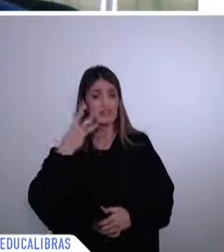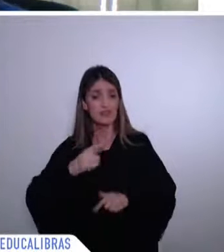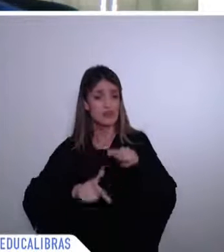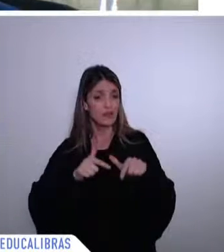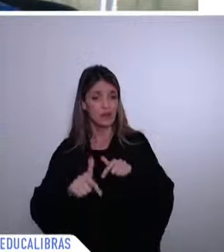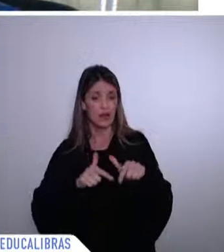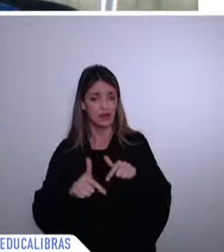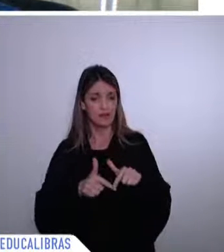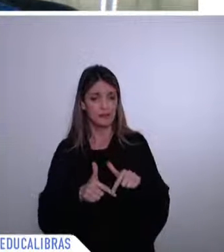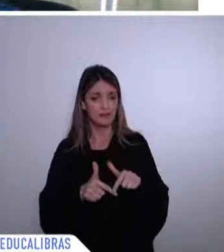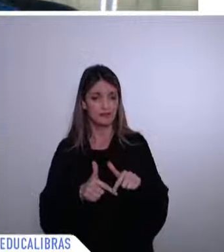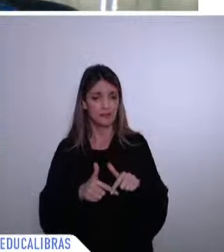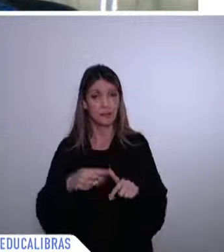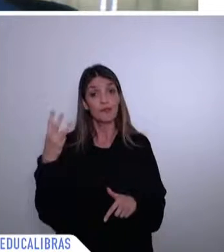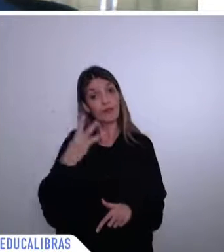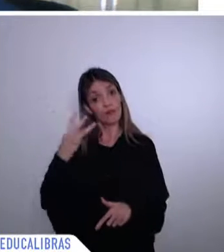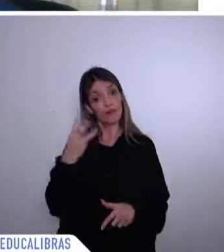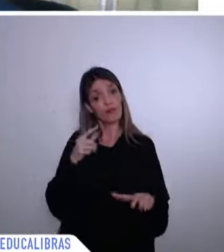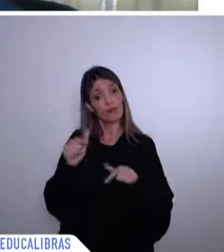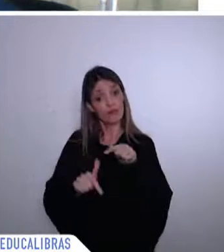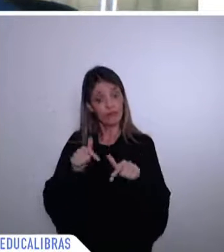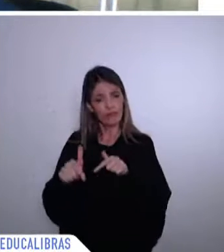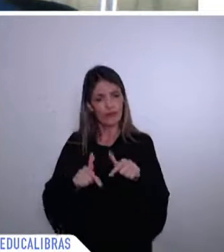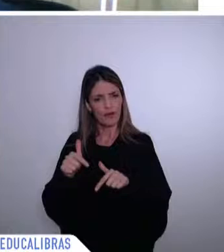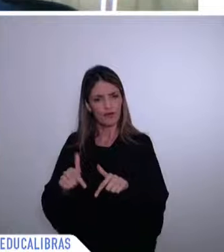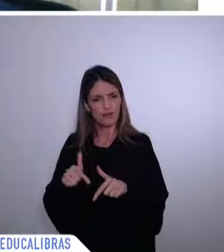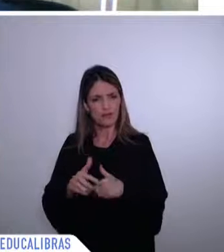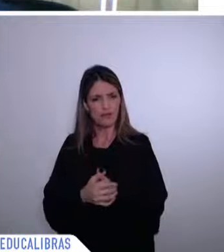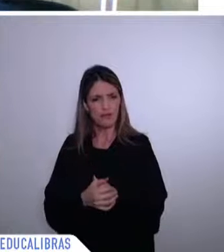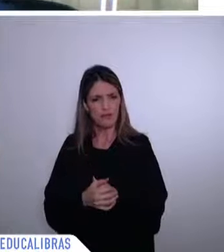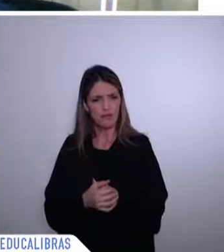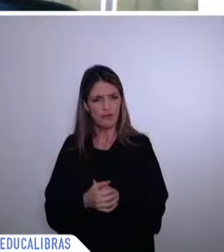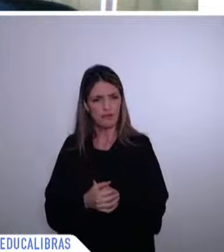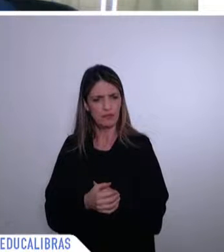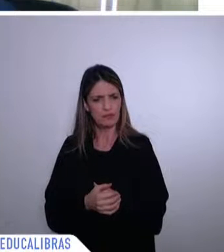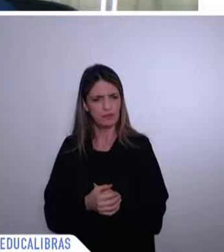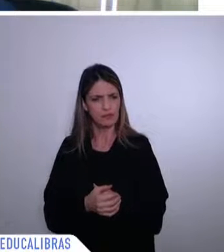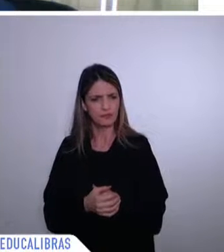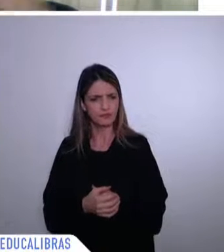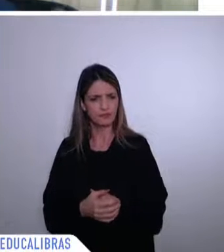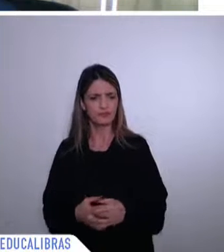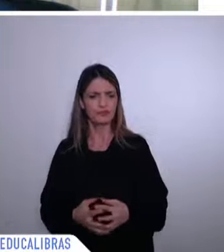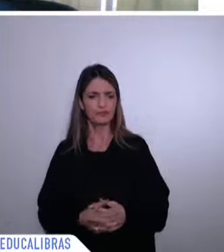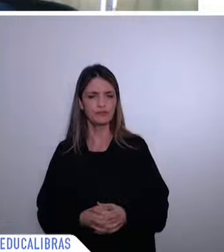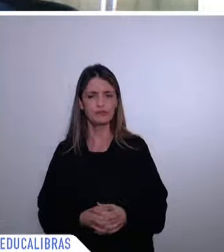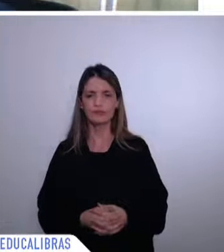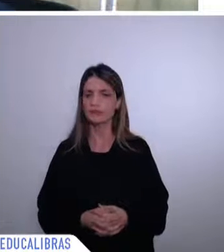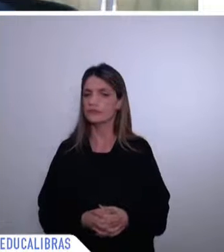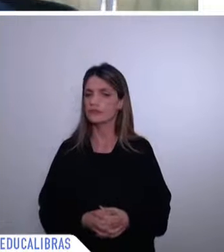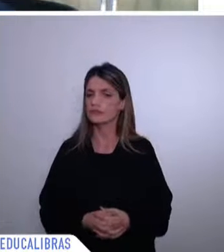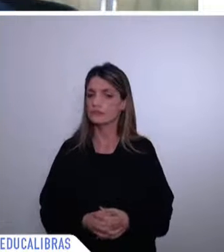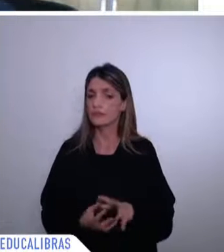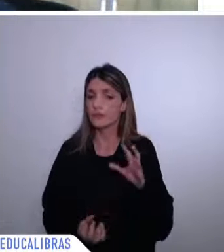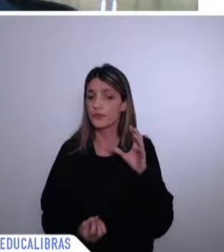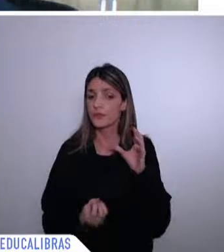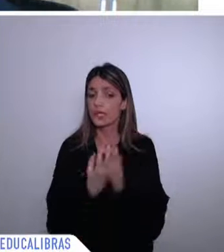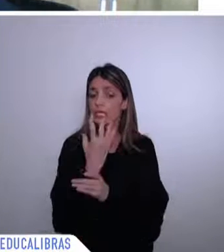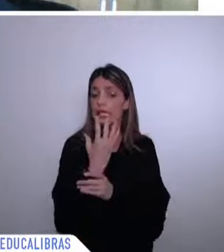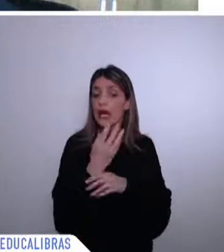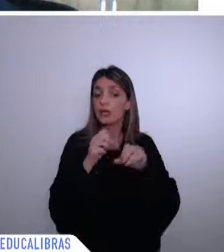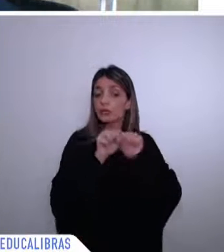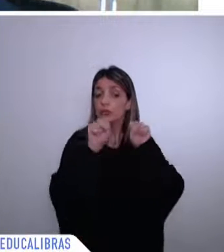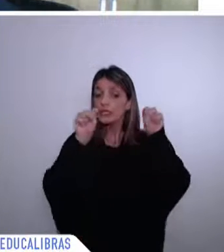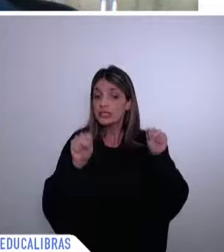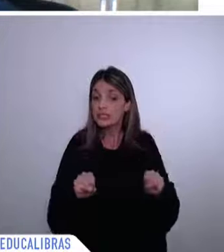for example. This is an outsourcing of work, and when you outsource work, you pay a fee that goes from 10 to 12